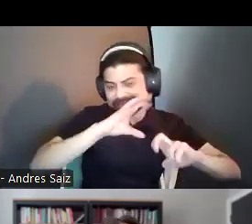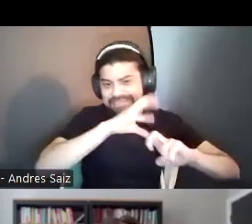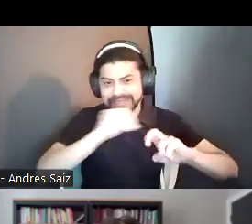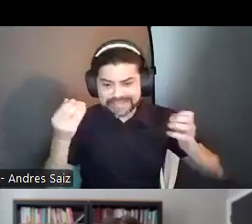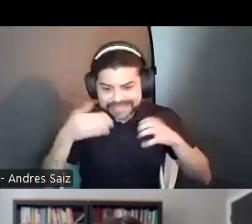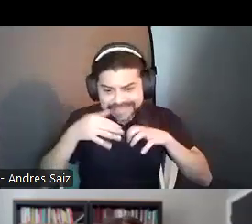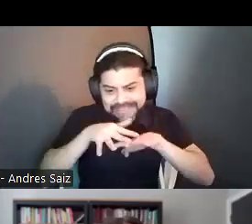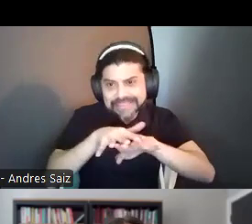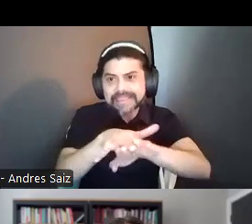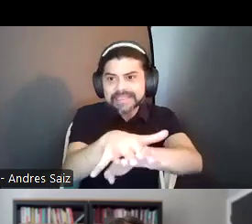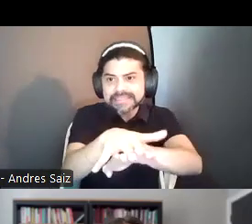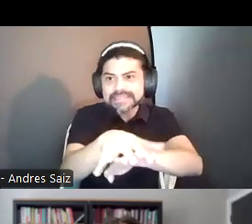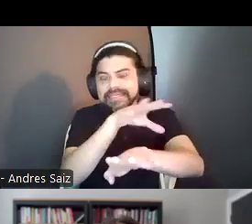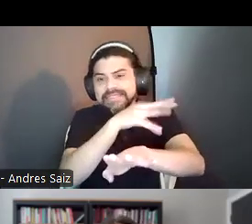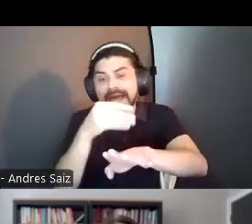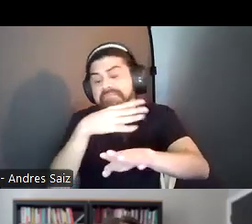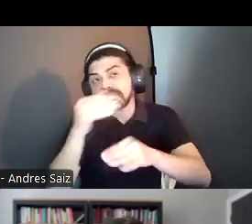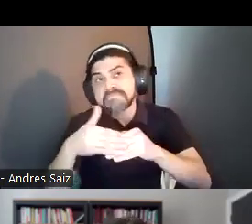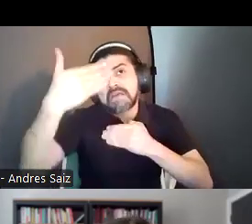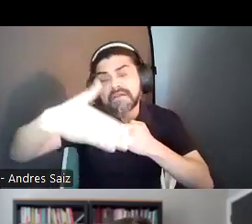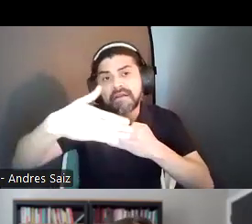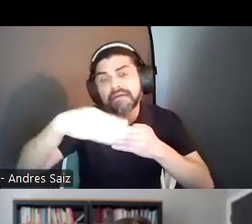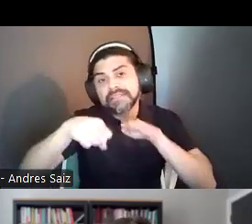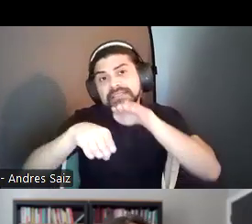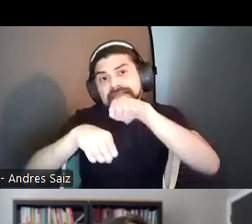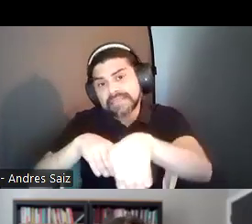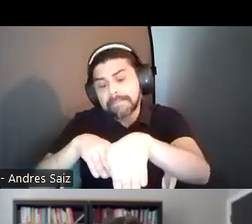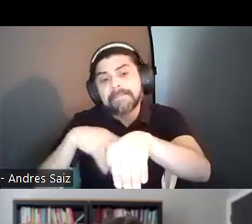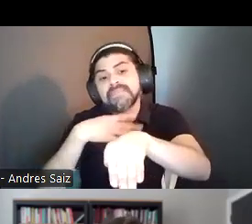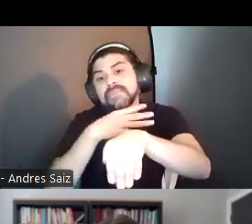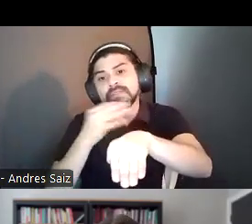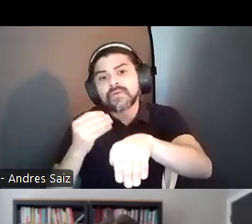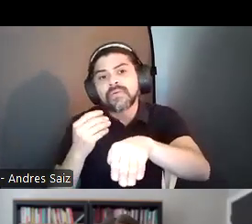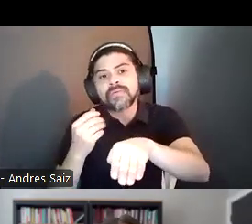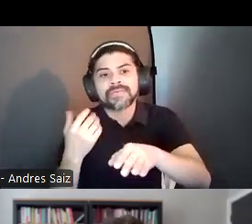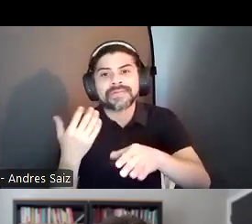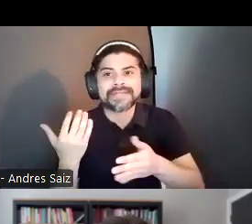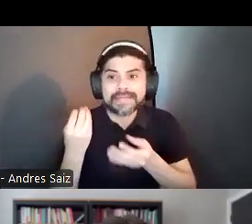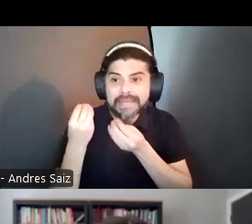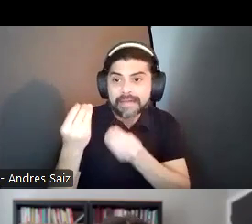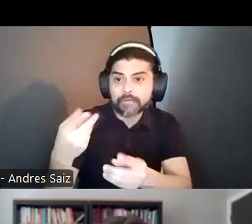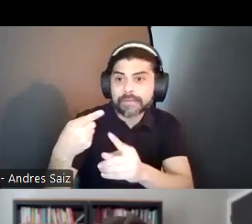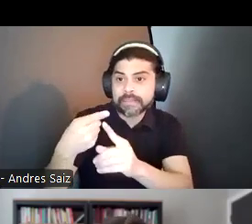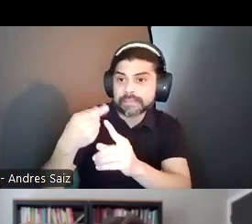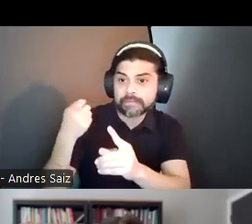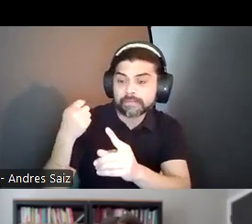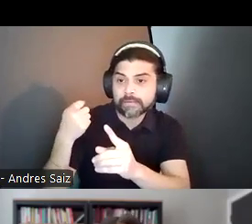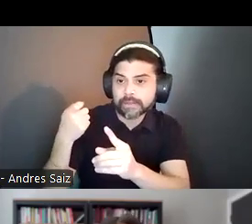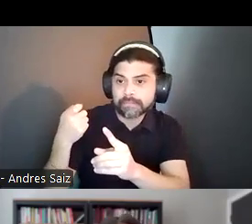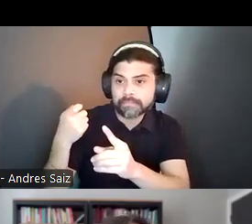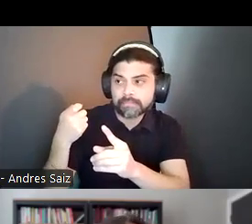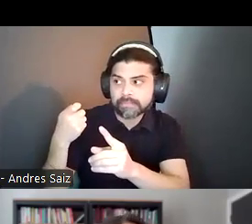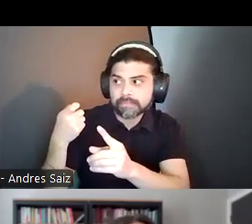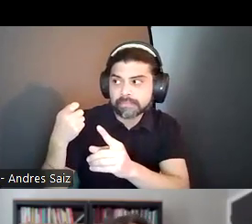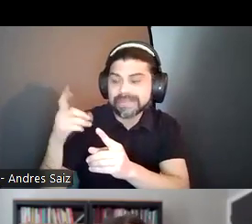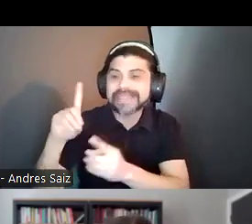in phase 3, the input gained from stakeholders and secondary data will come together into kind of